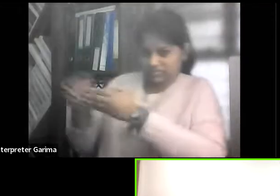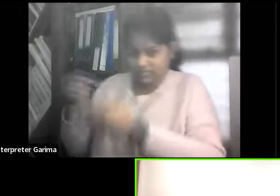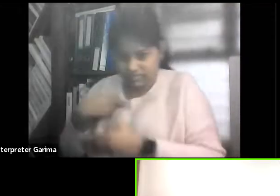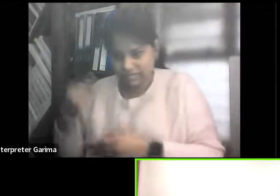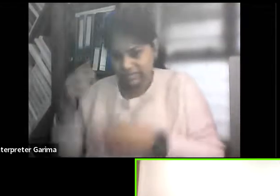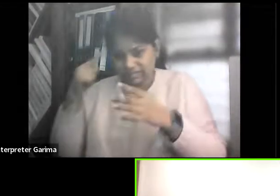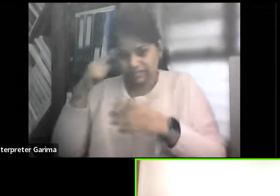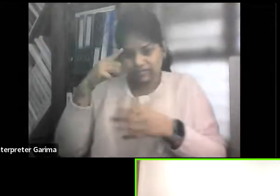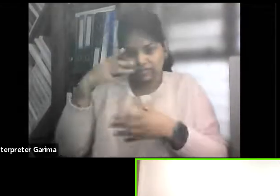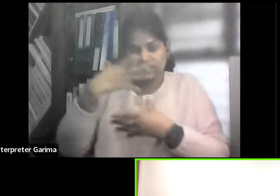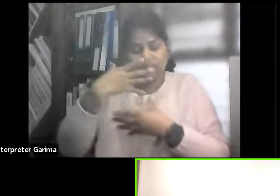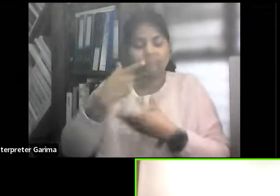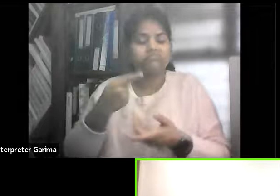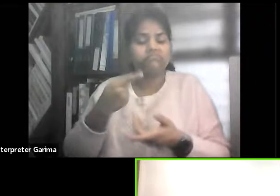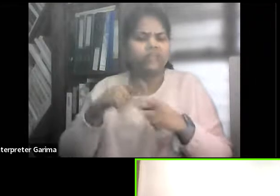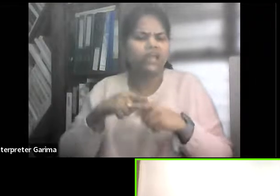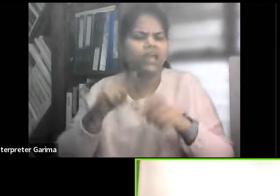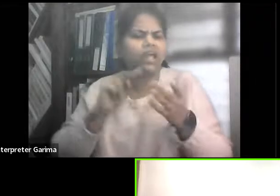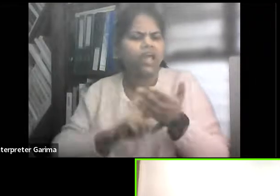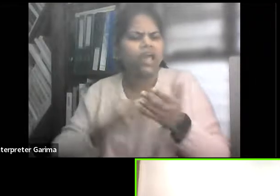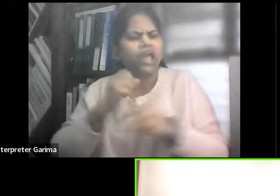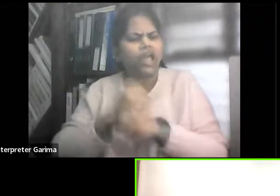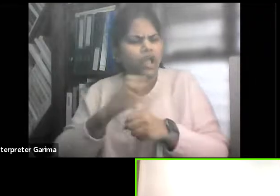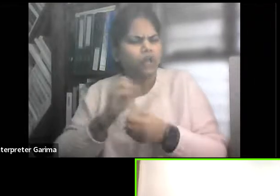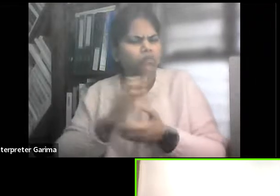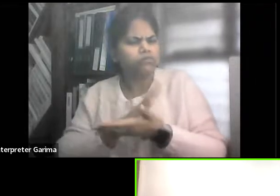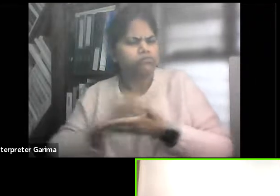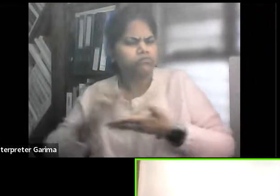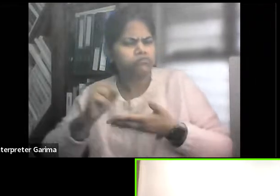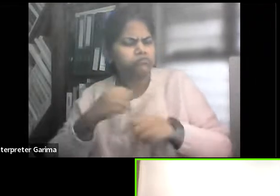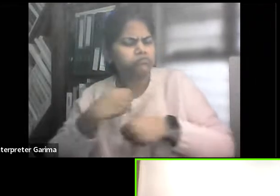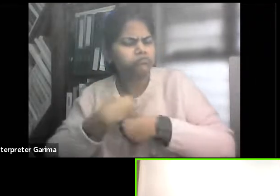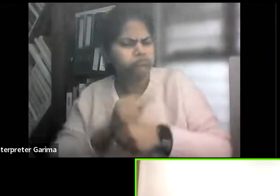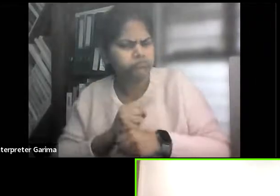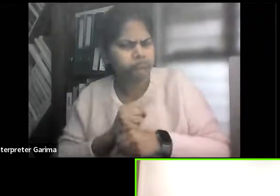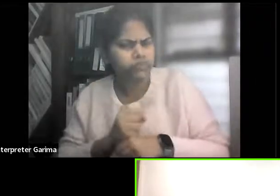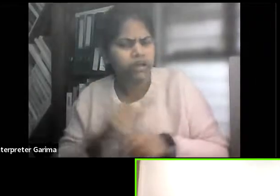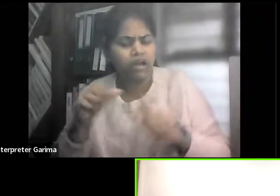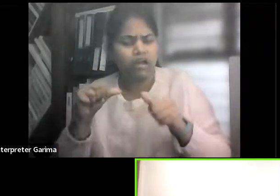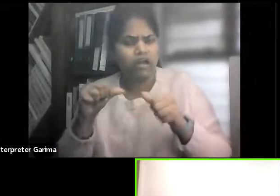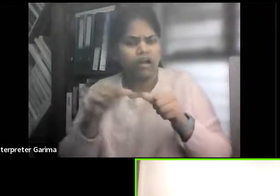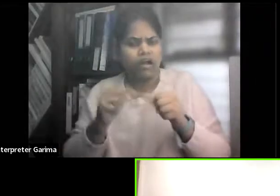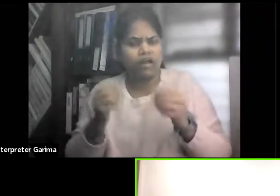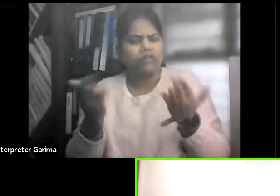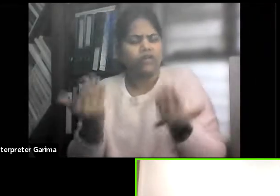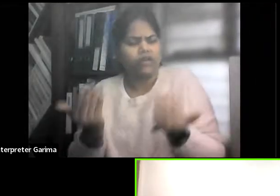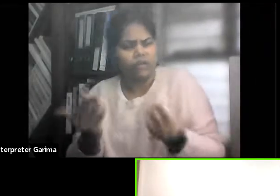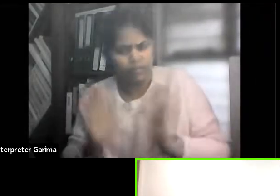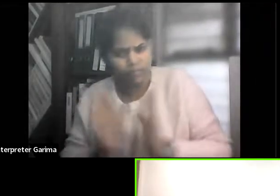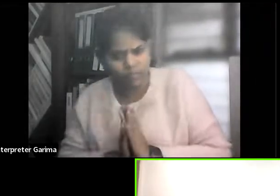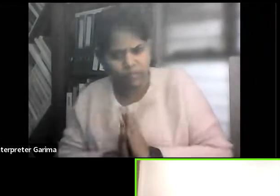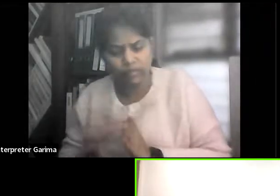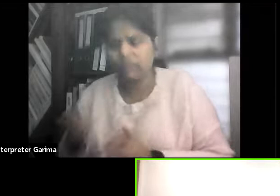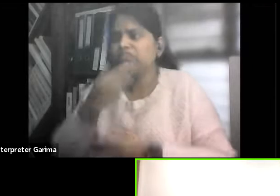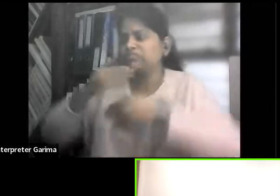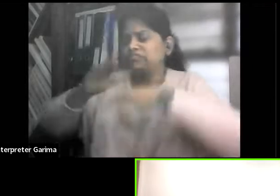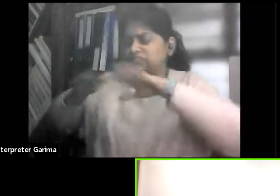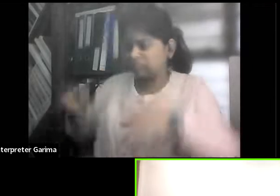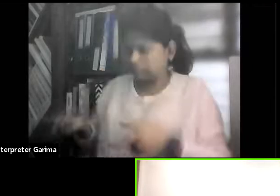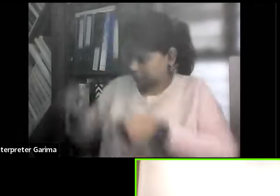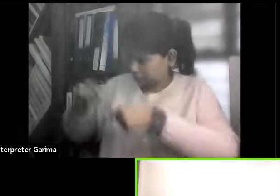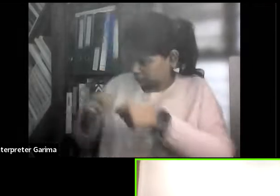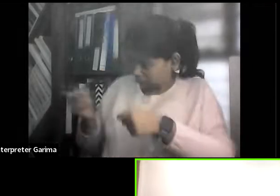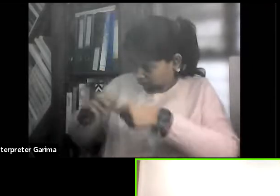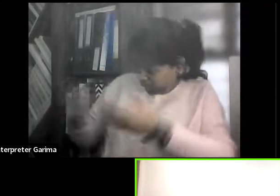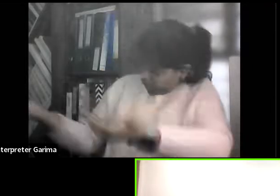them for them by the name of Articulate Abilities, and soon after, more students were encouraged to take admission,